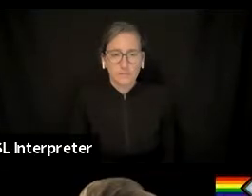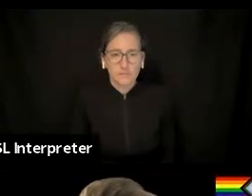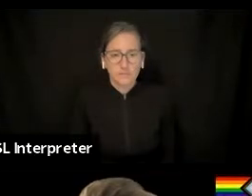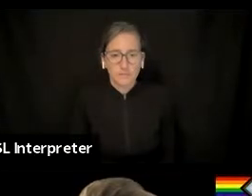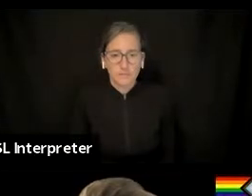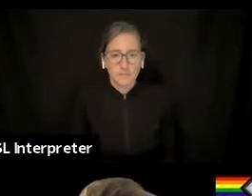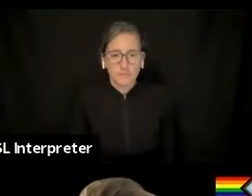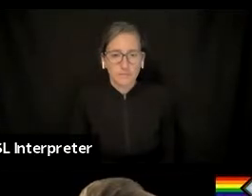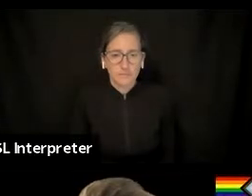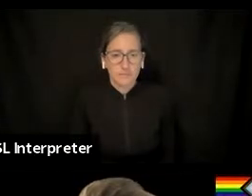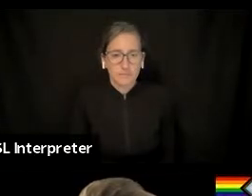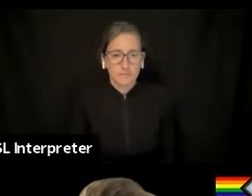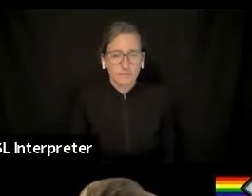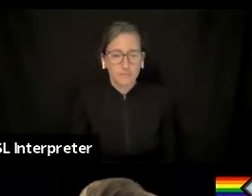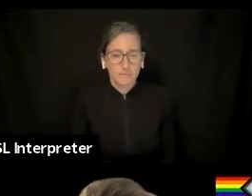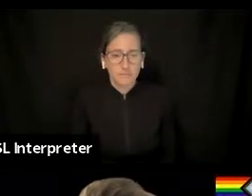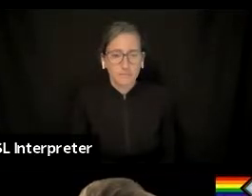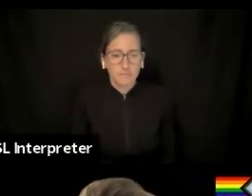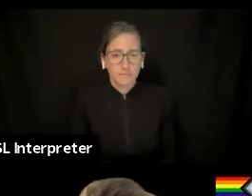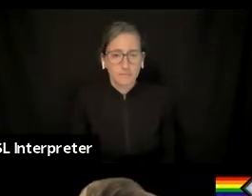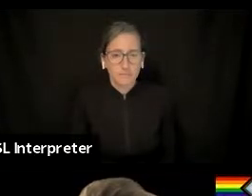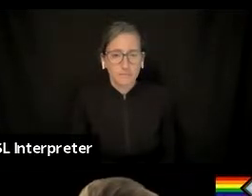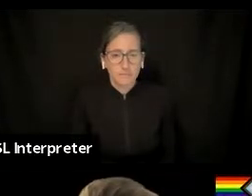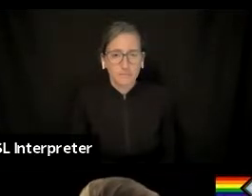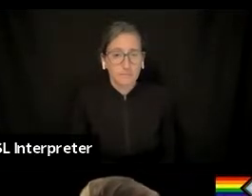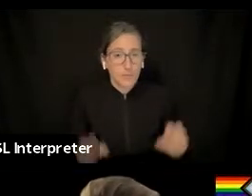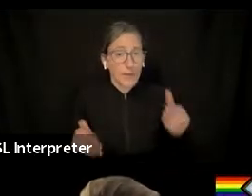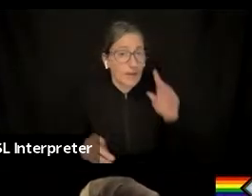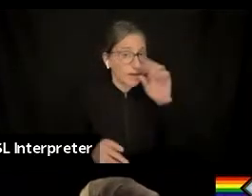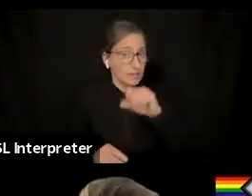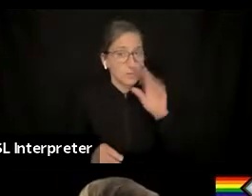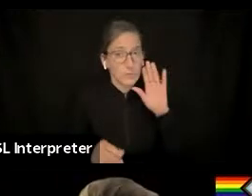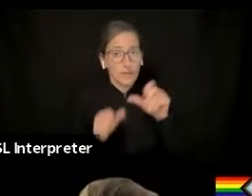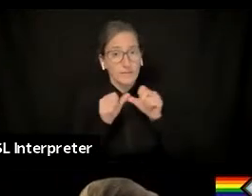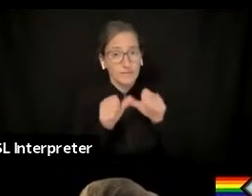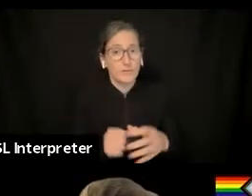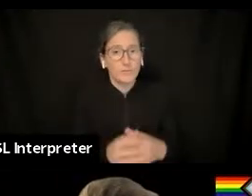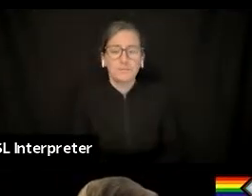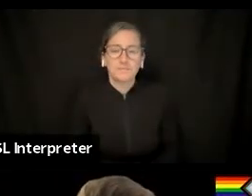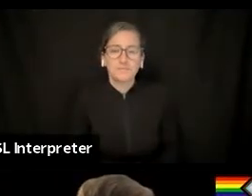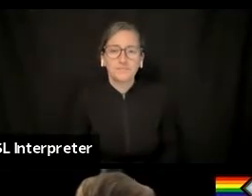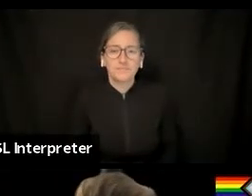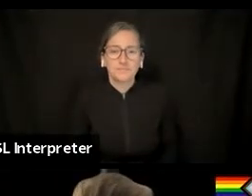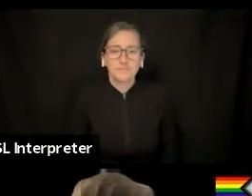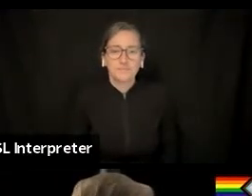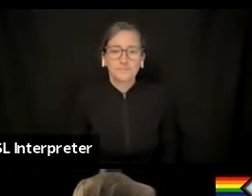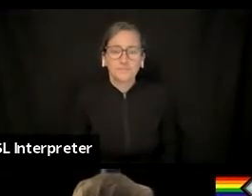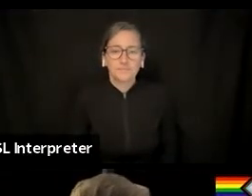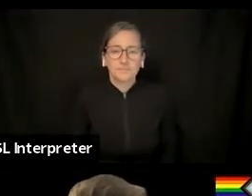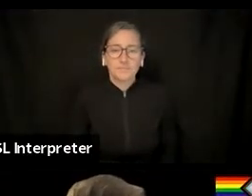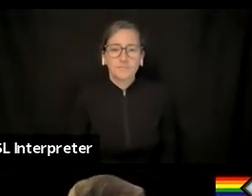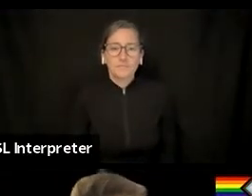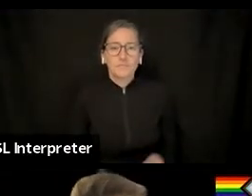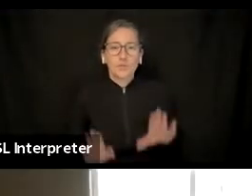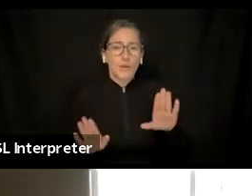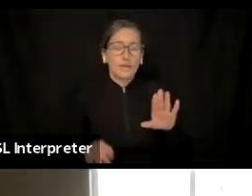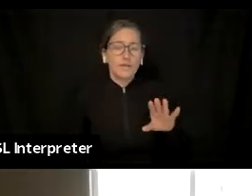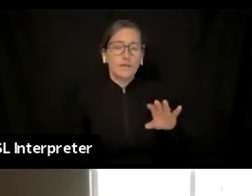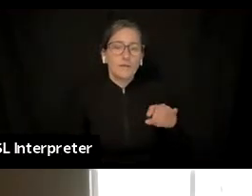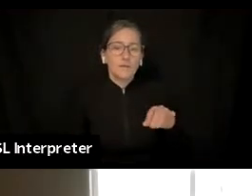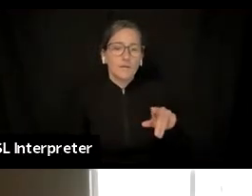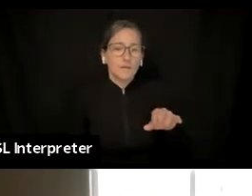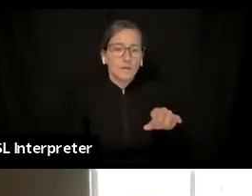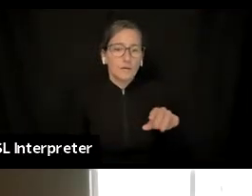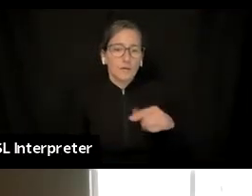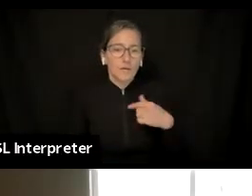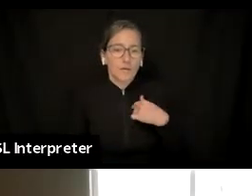Okay. Shelly, I guess we're going to keep going. Okay, sounds good. Juan, would you mind bringing back? Sorry, I think I